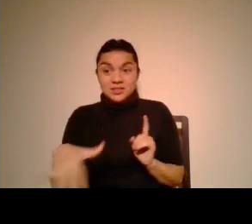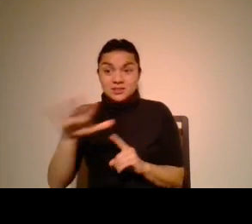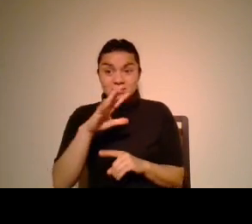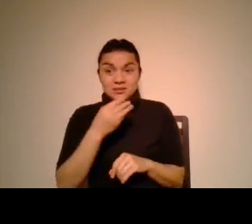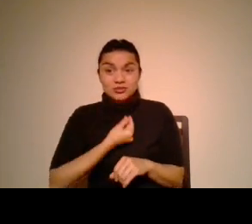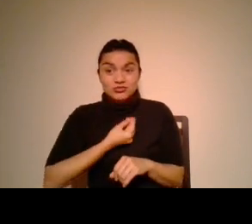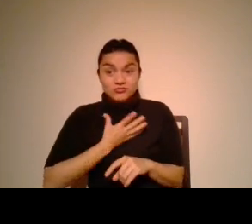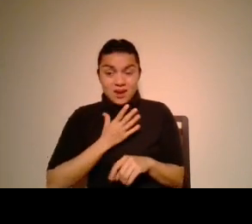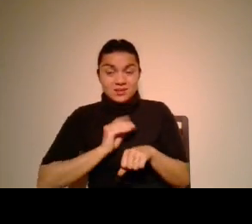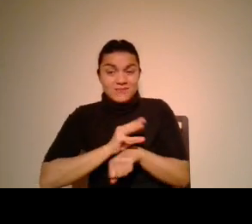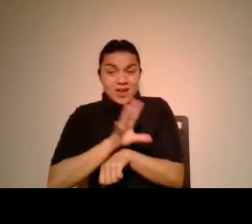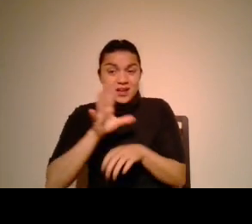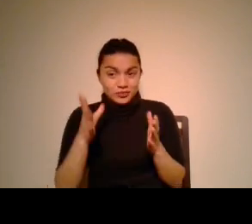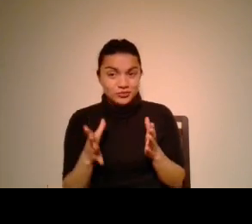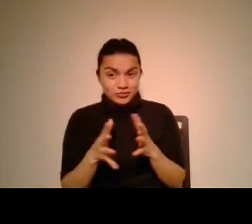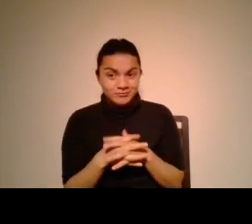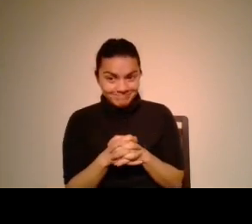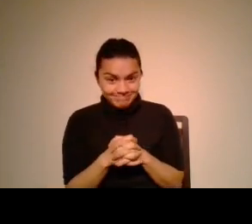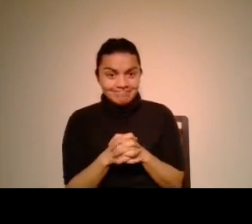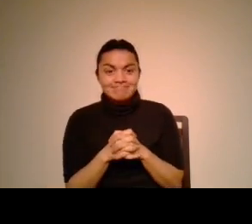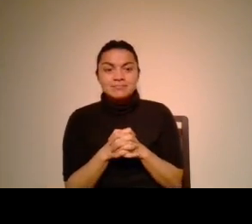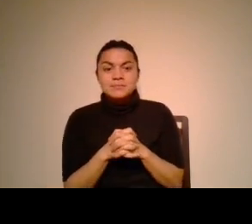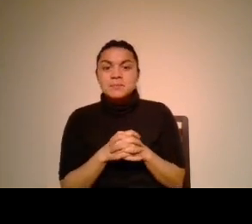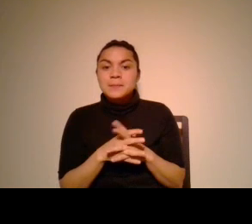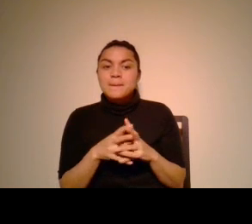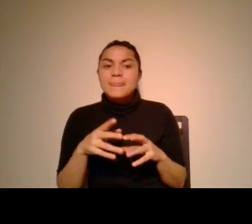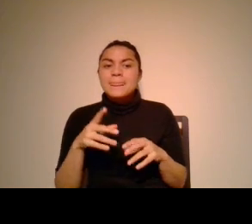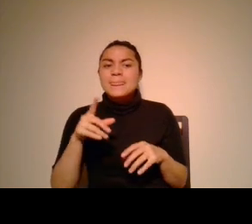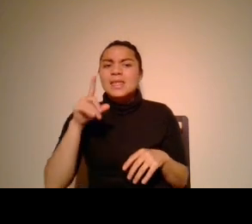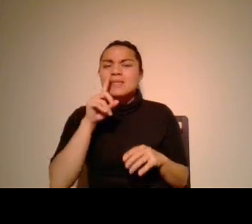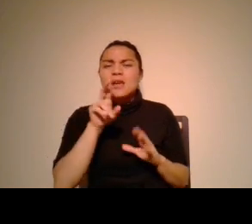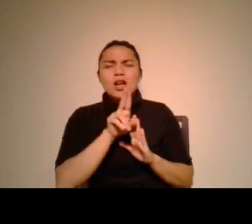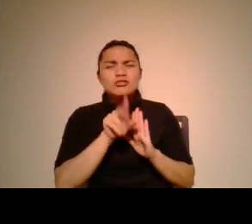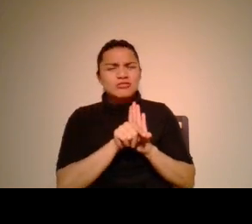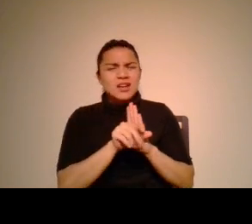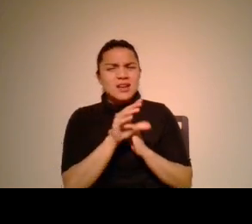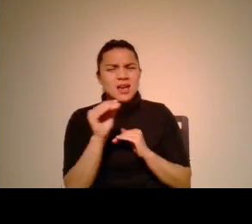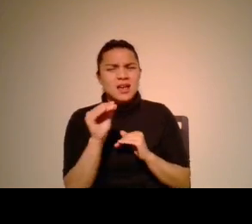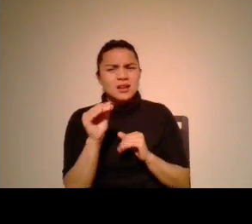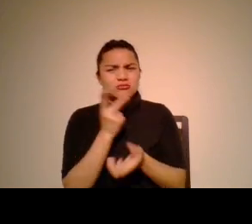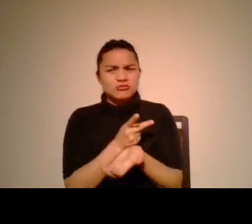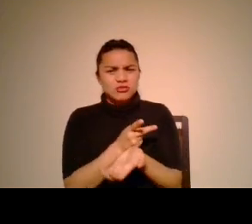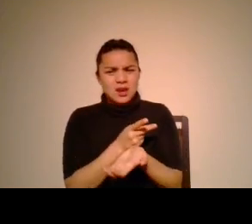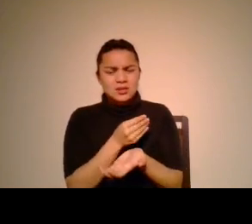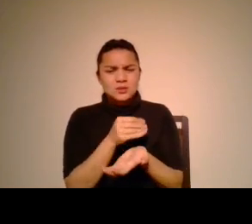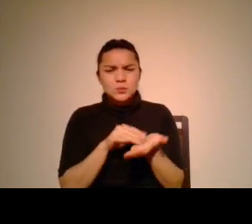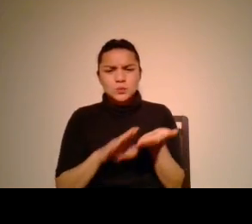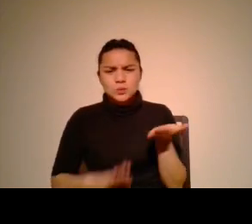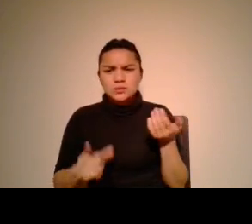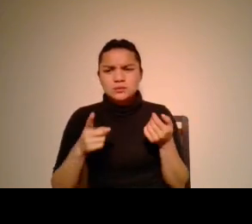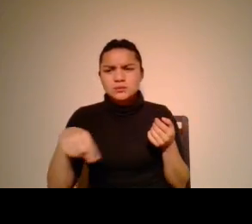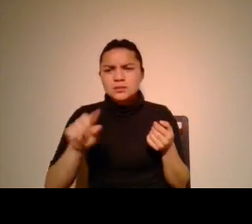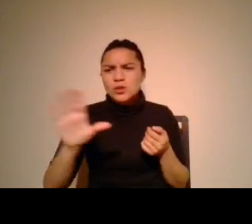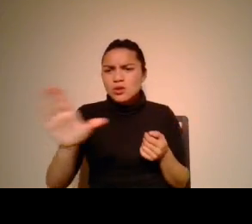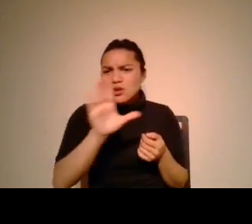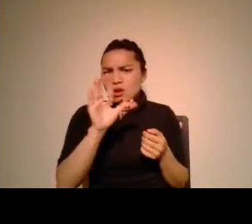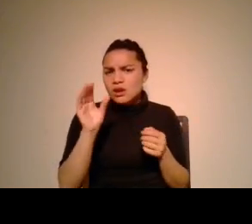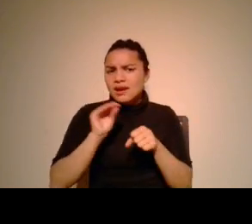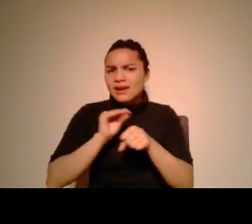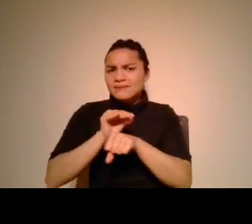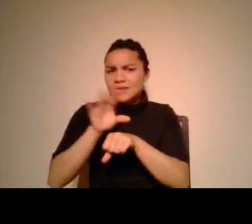so if you are, I think for undergraduates and graduate students, who your advisor is and how